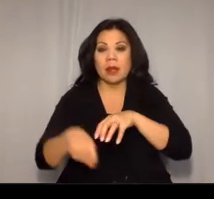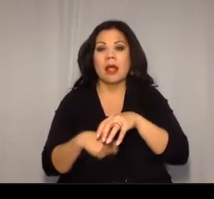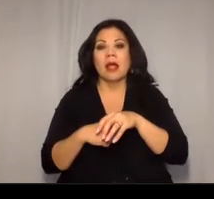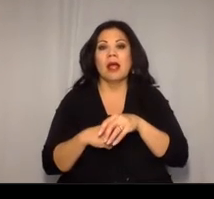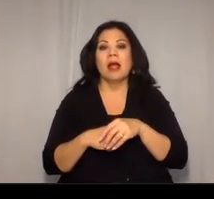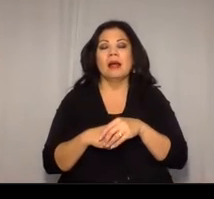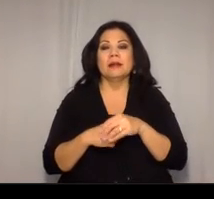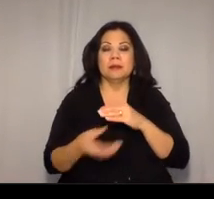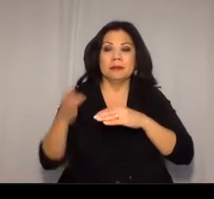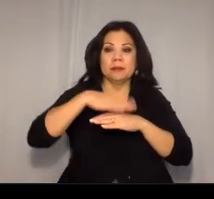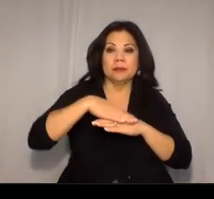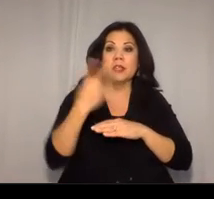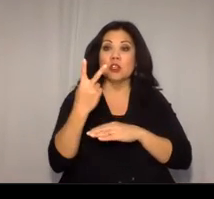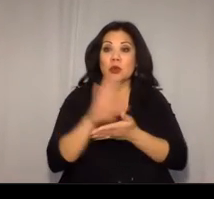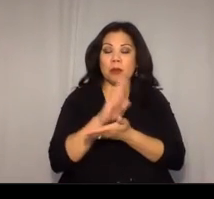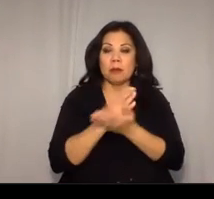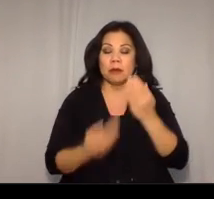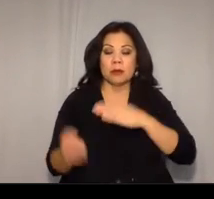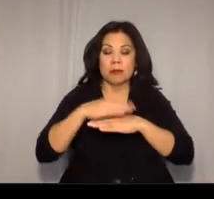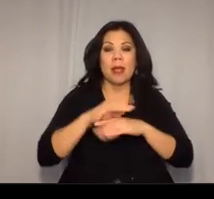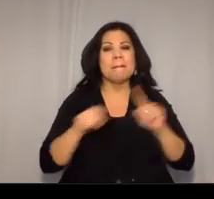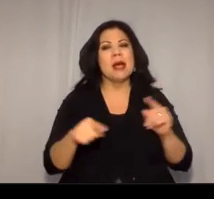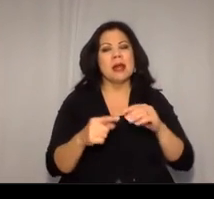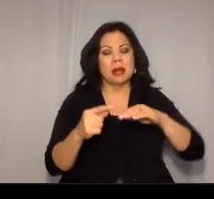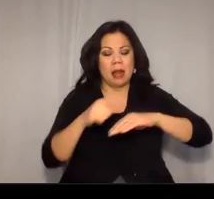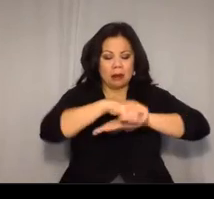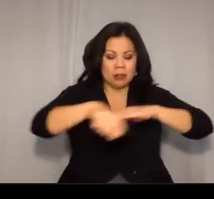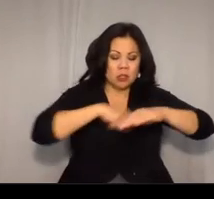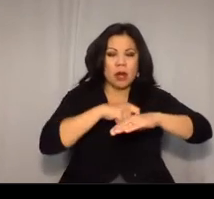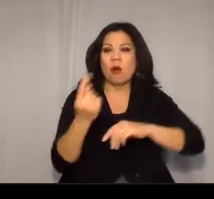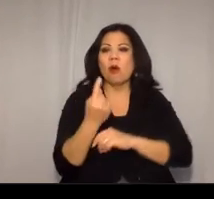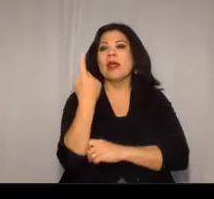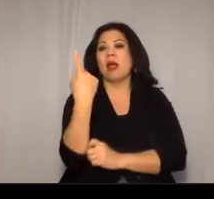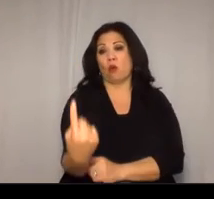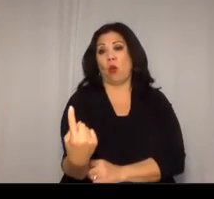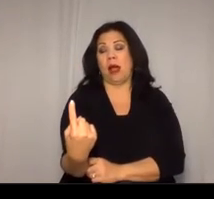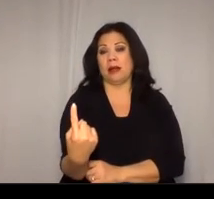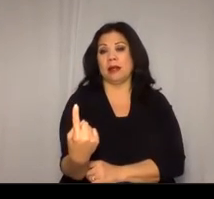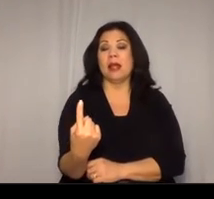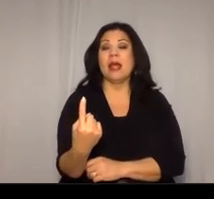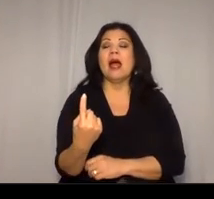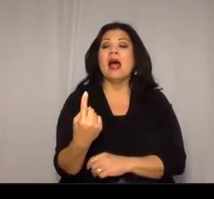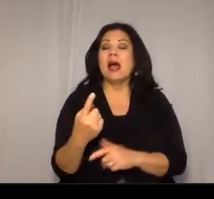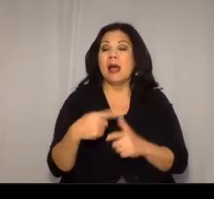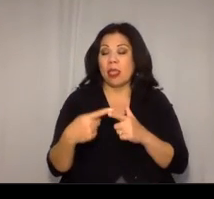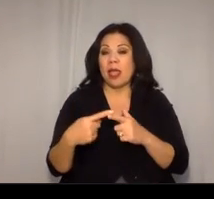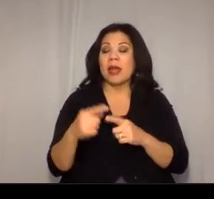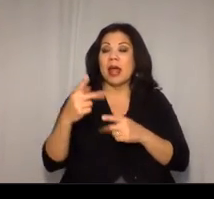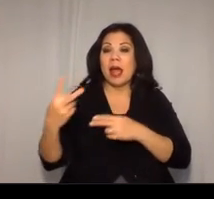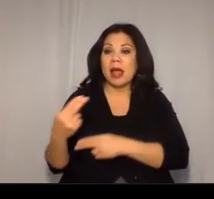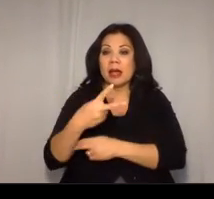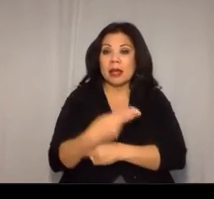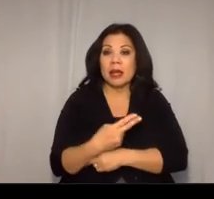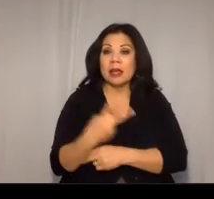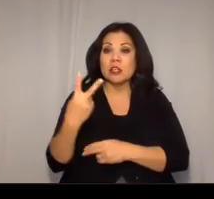paper, but I only traced on 1. And then I cut out 2 pieces of paper at the same time. It makes it go a little faster.